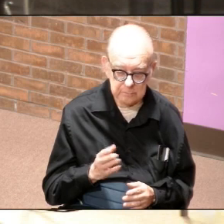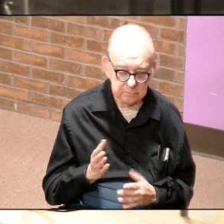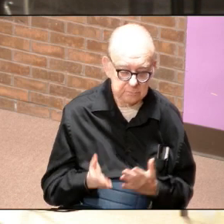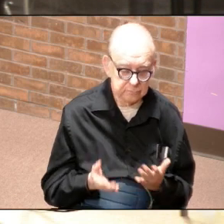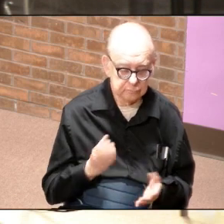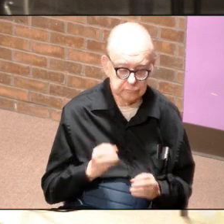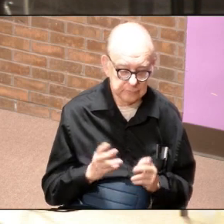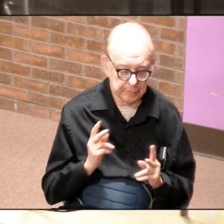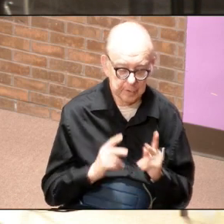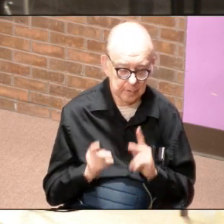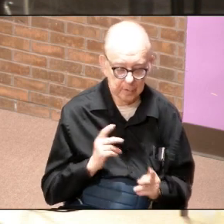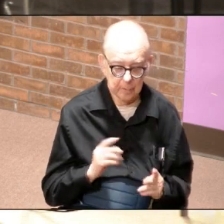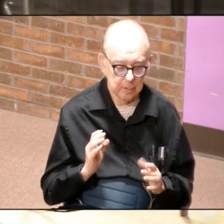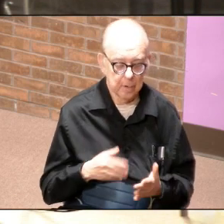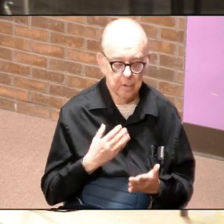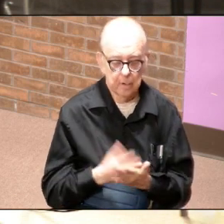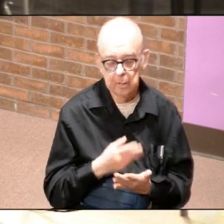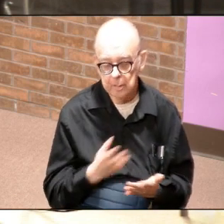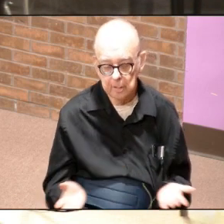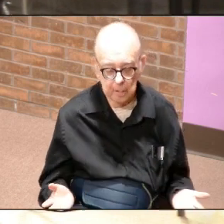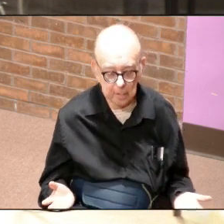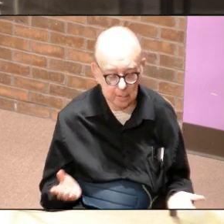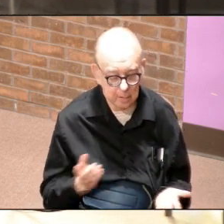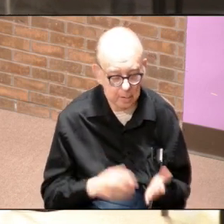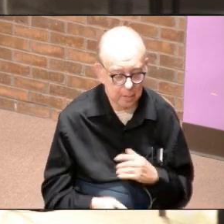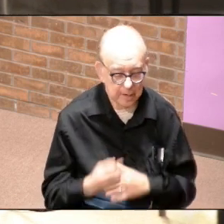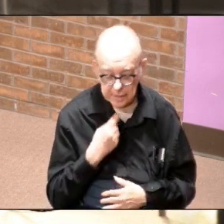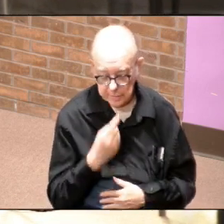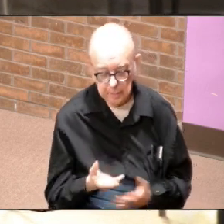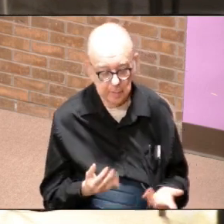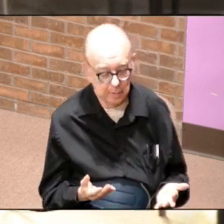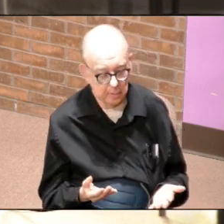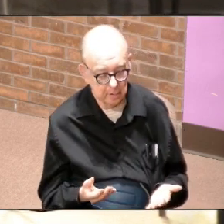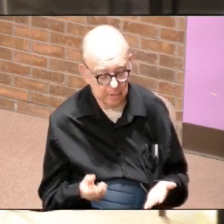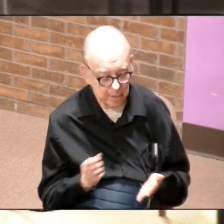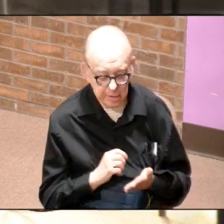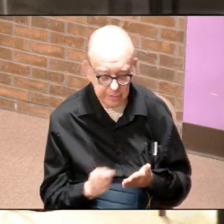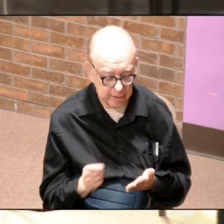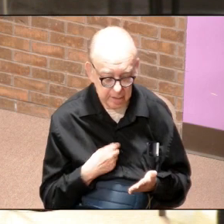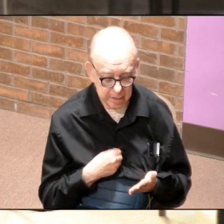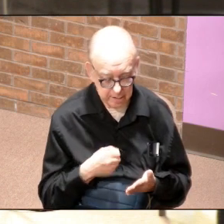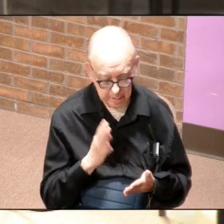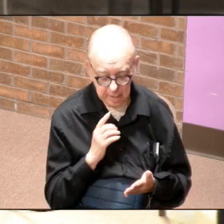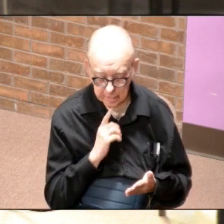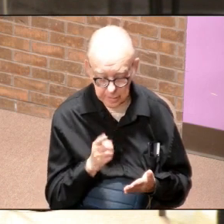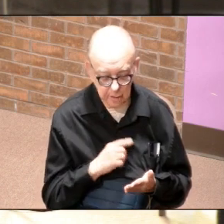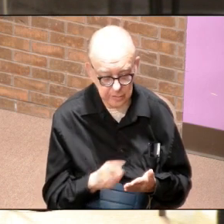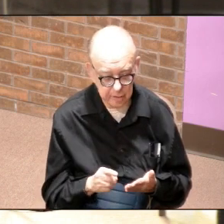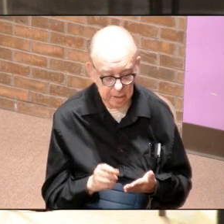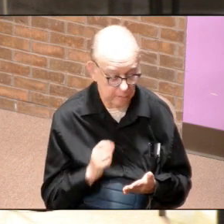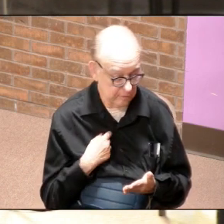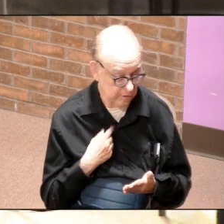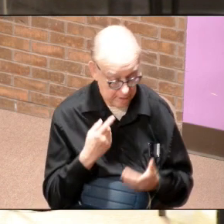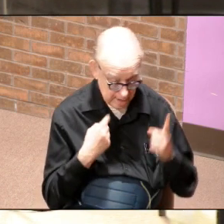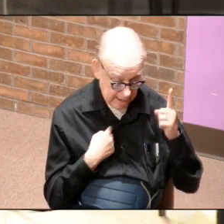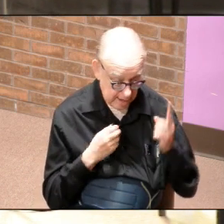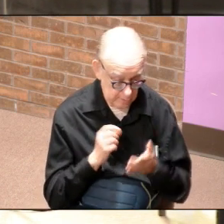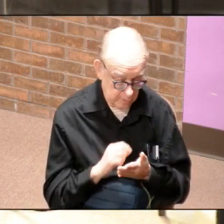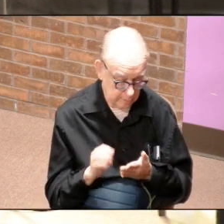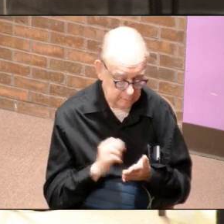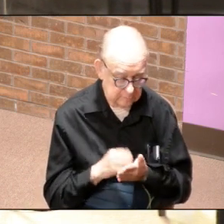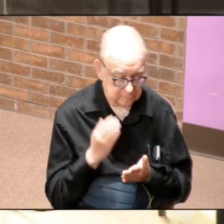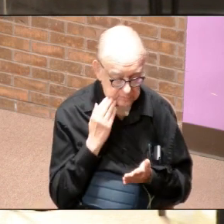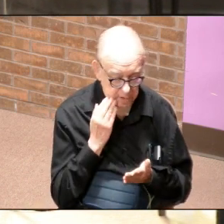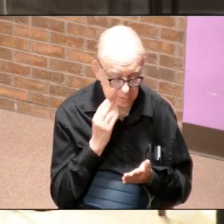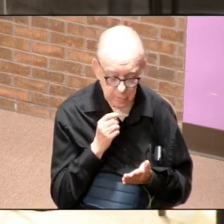there might be a lot of people that get there, and what are they going to say? Hold on a minute, check it again. God says, I don't need to check it, I wrote it. I